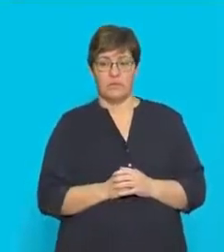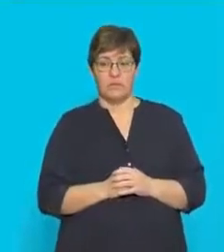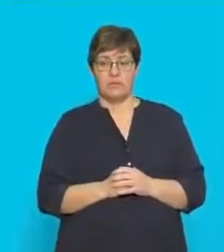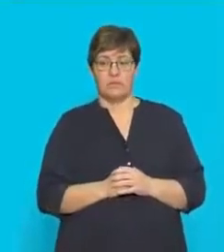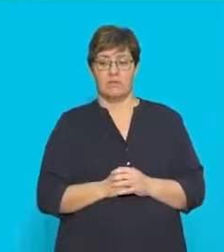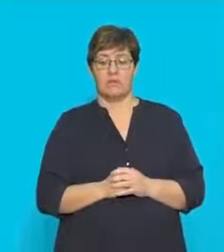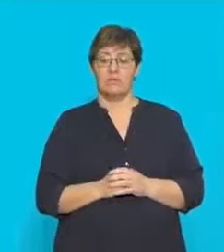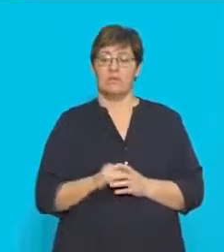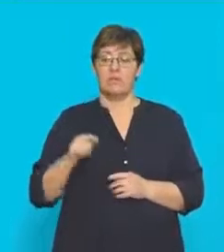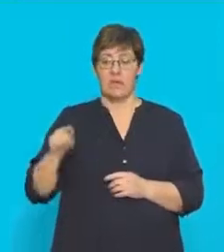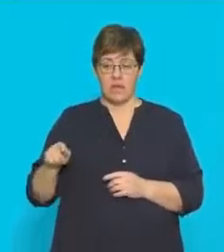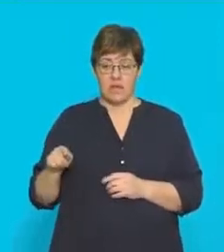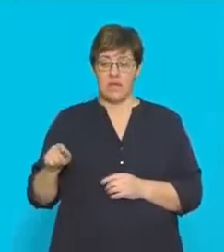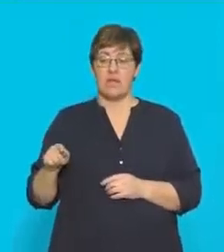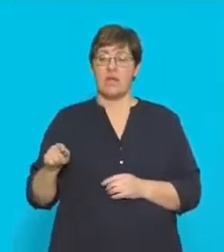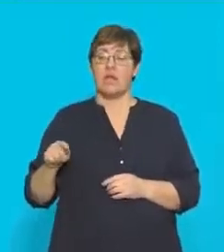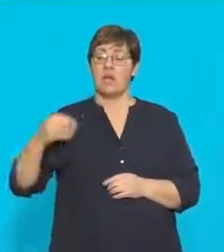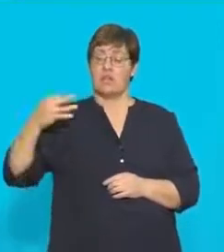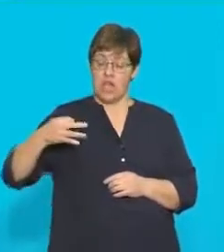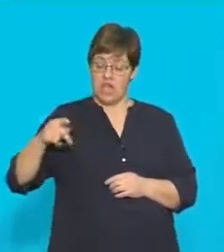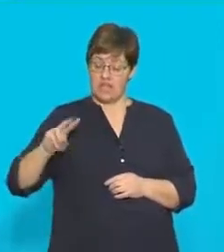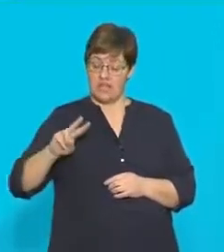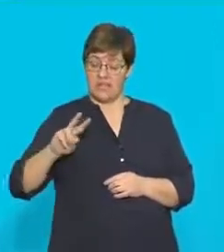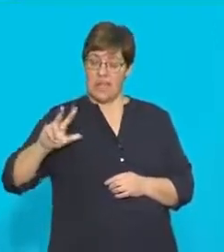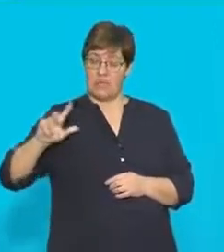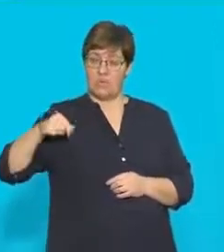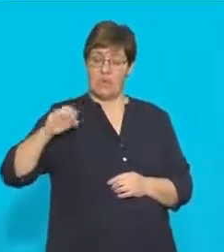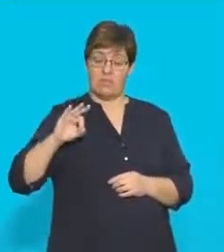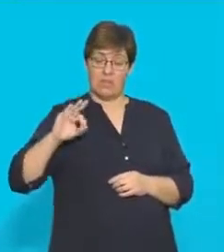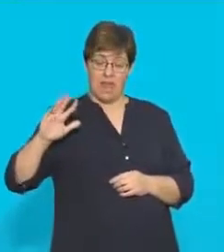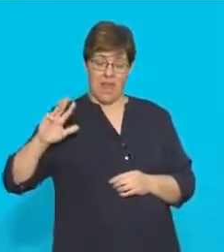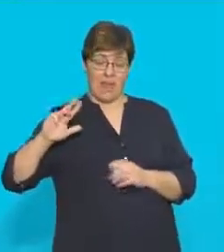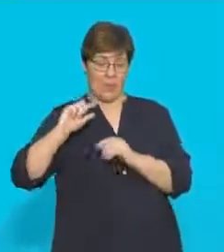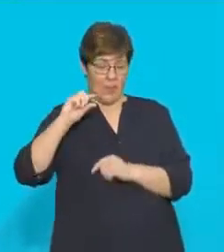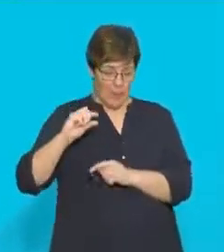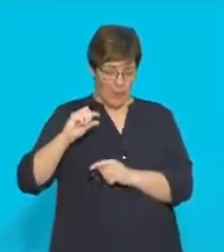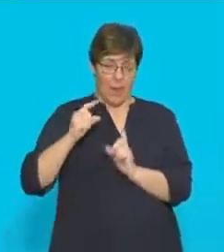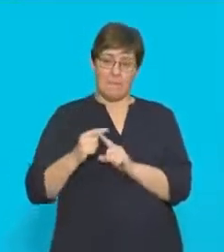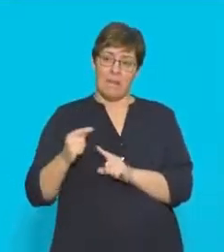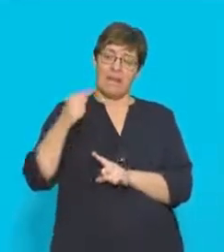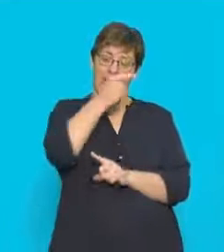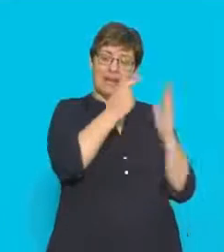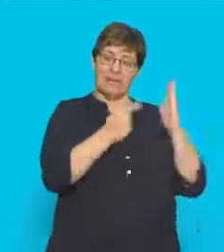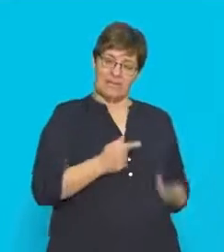looks correct. And the third angle and side that we found is